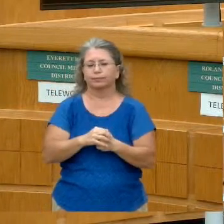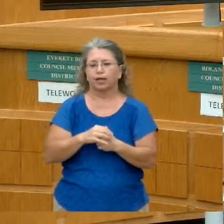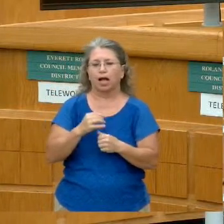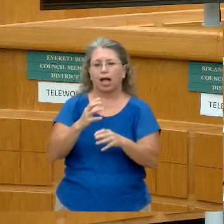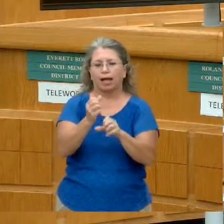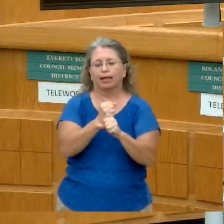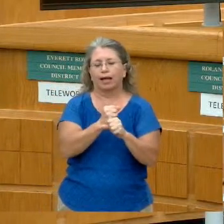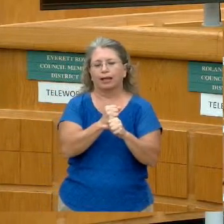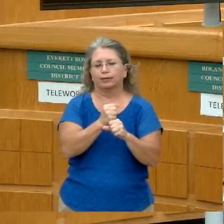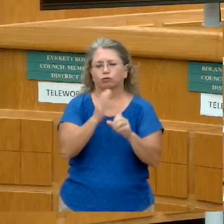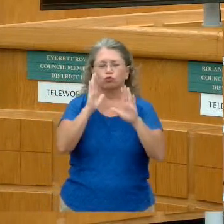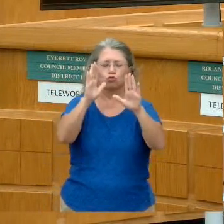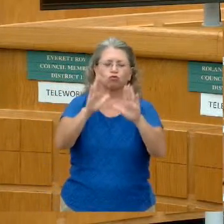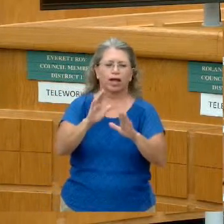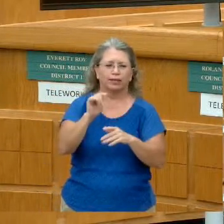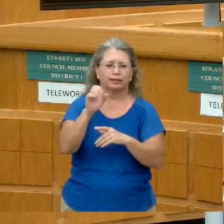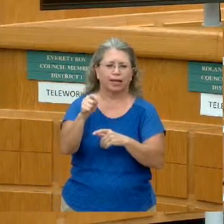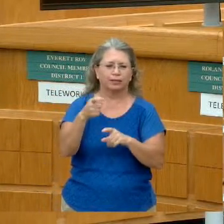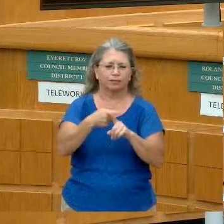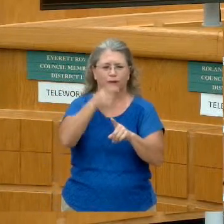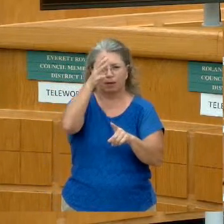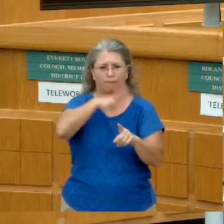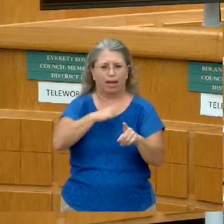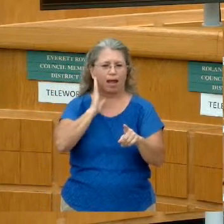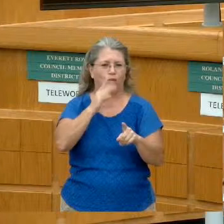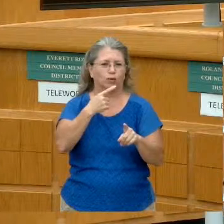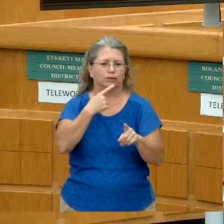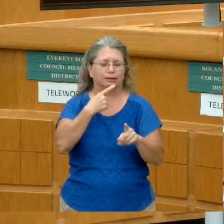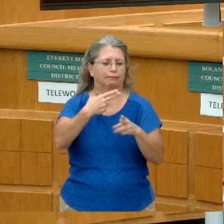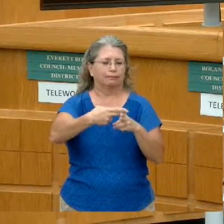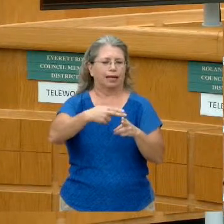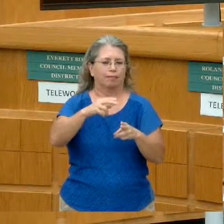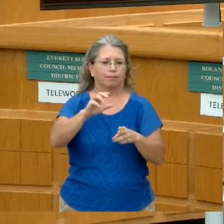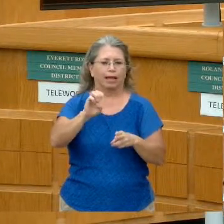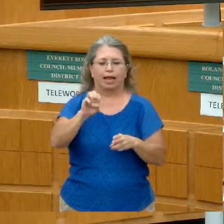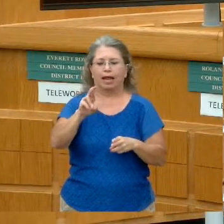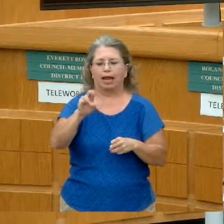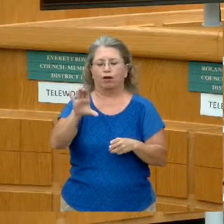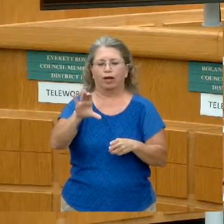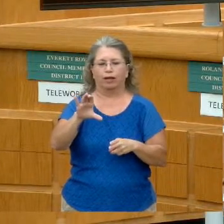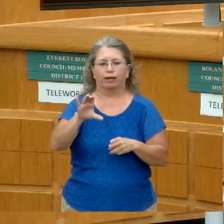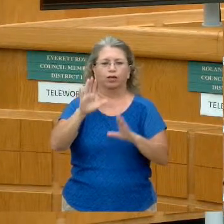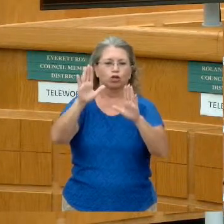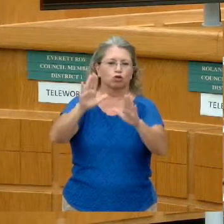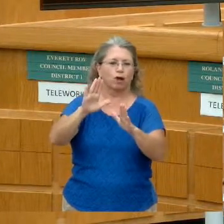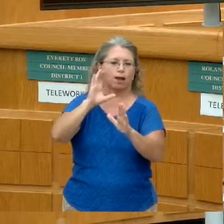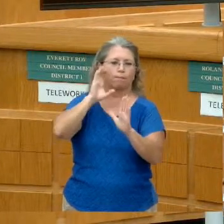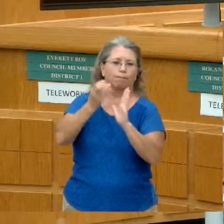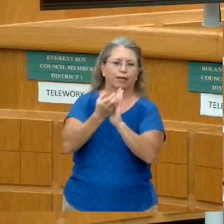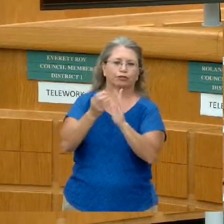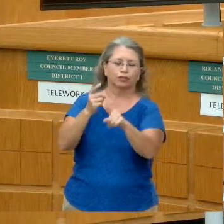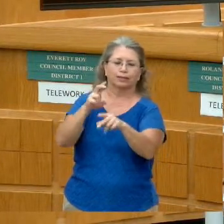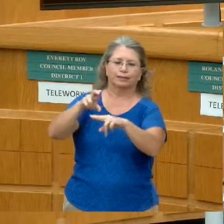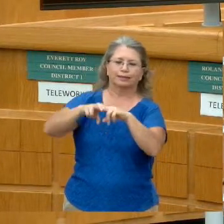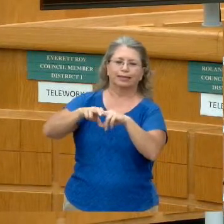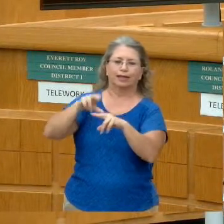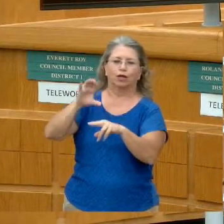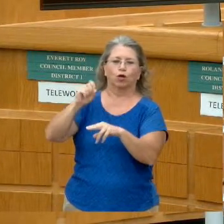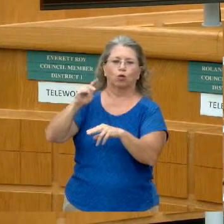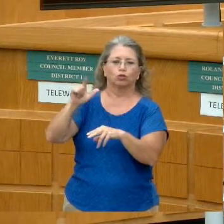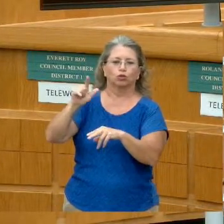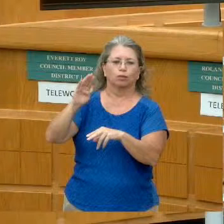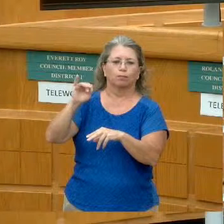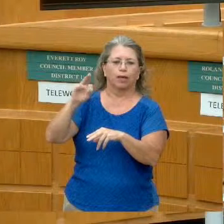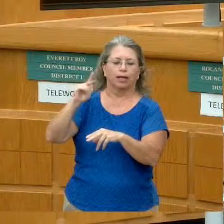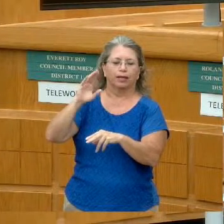just identify as Eric. It comes with a great picture of Eric sitting at the Coastal Bed Blood Center, propped